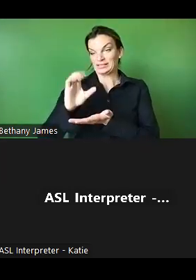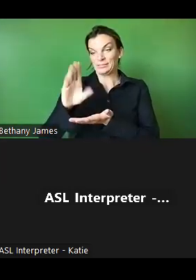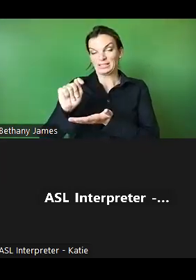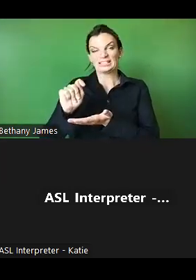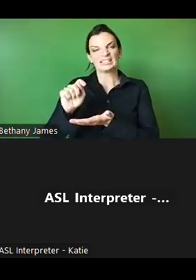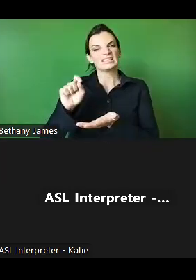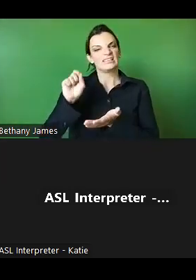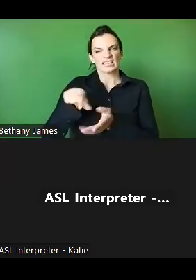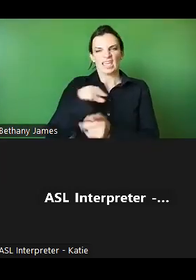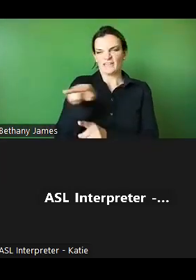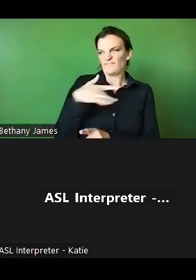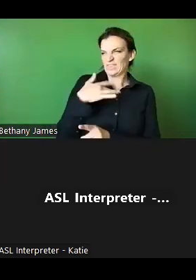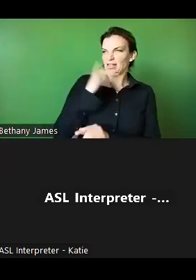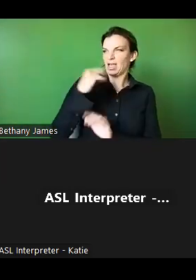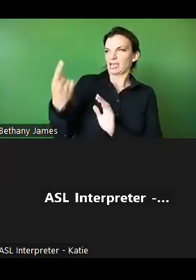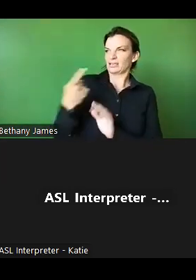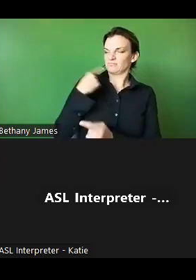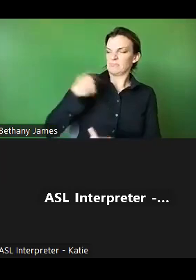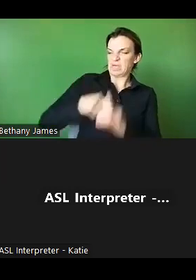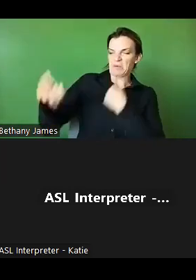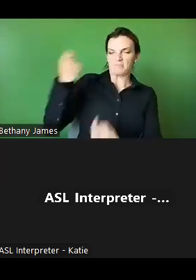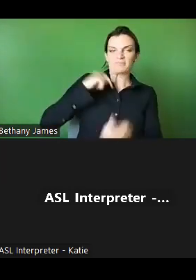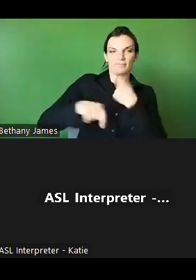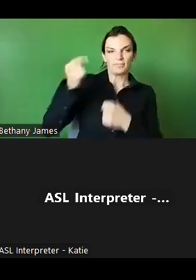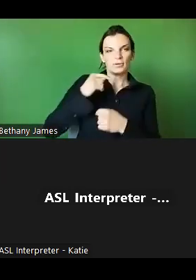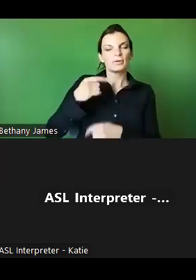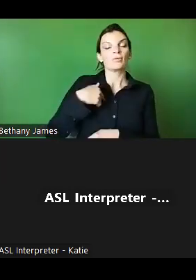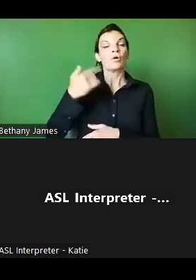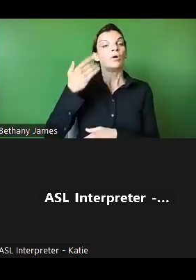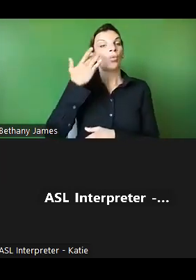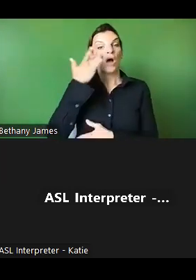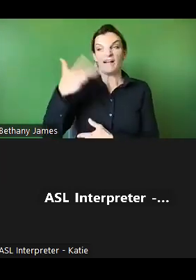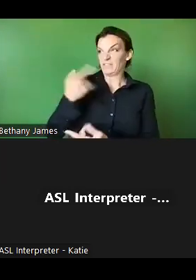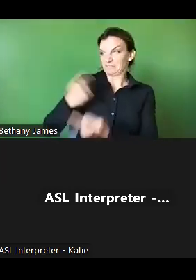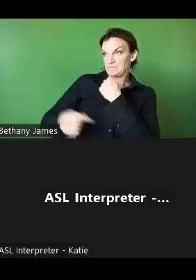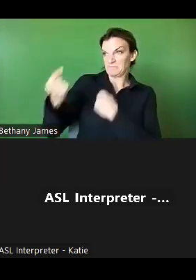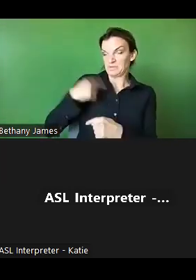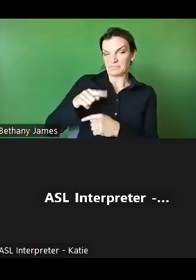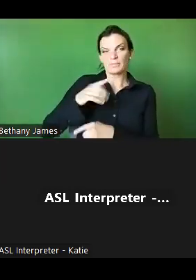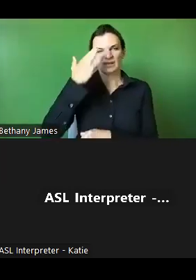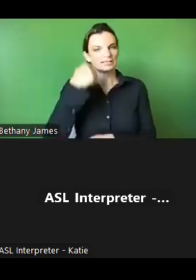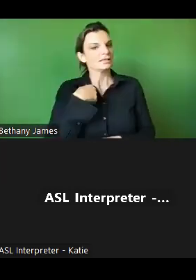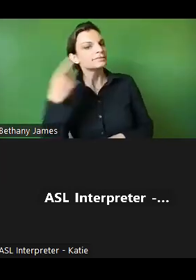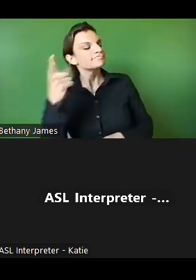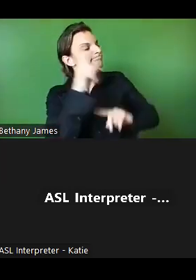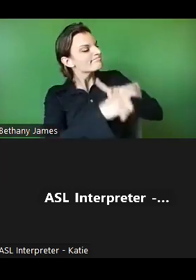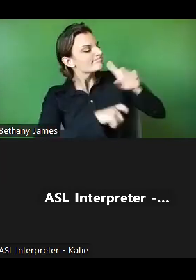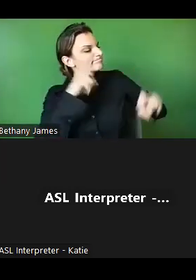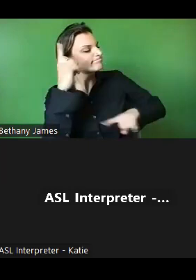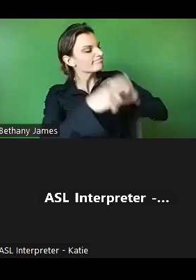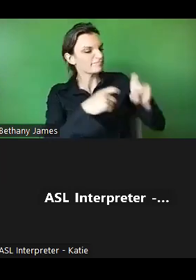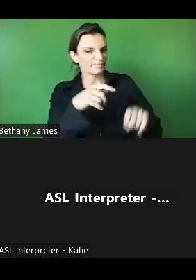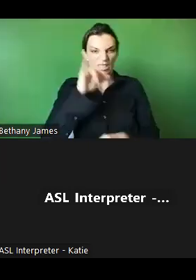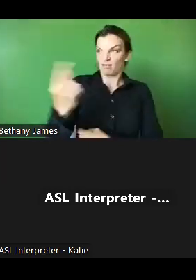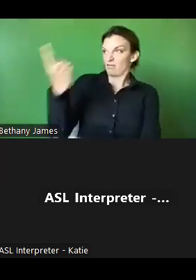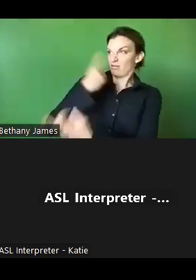as a microaggression because it requires questioning clients' or patients' premises